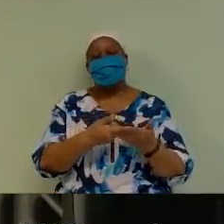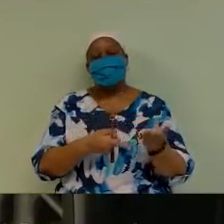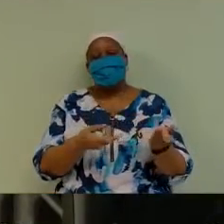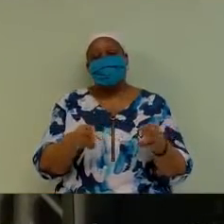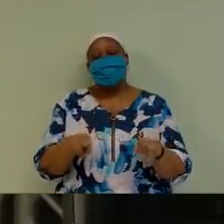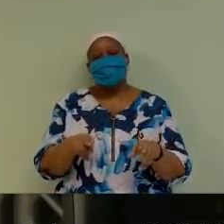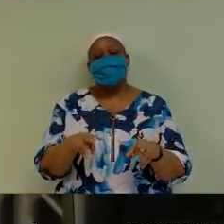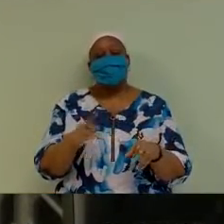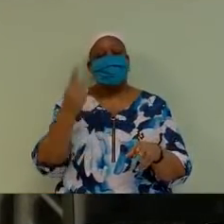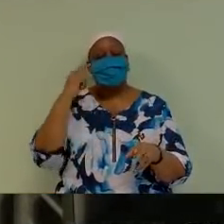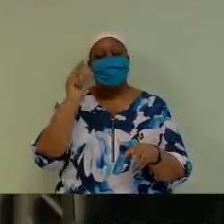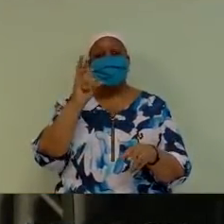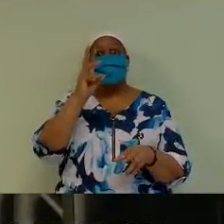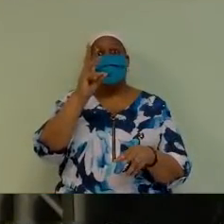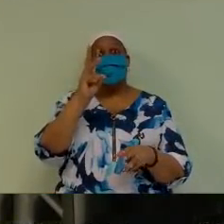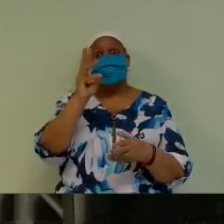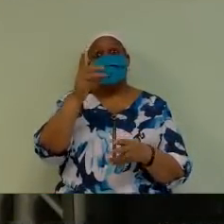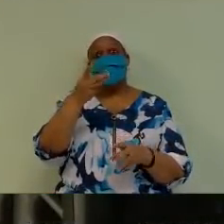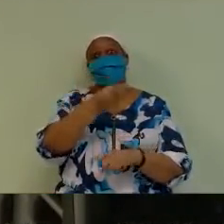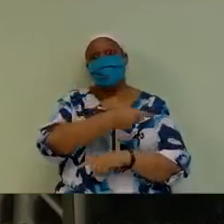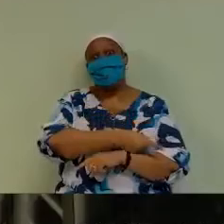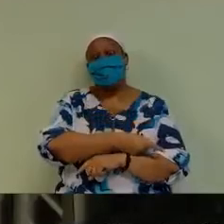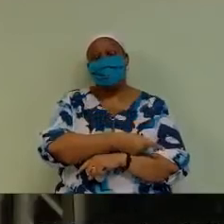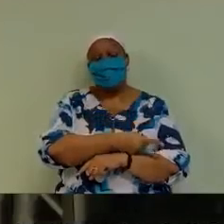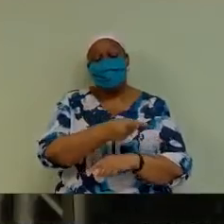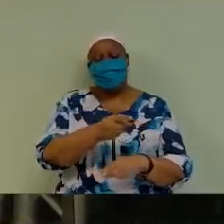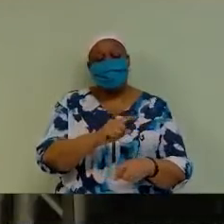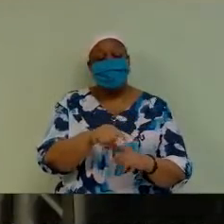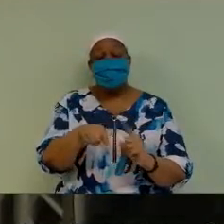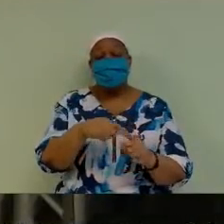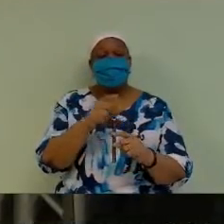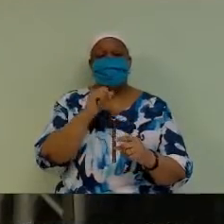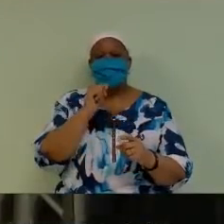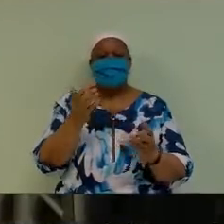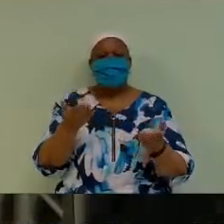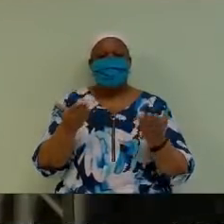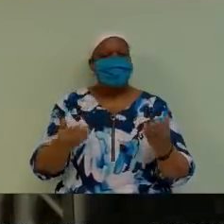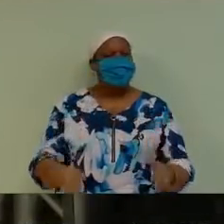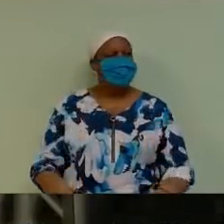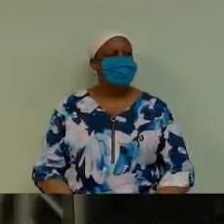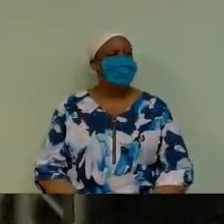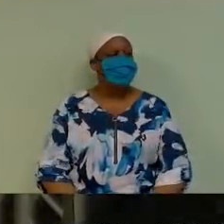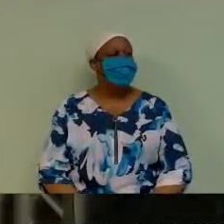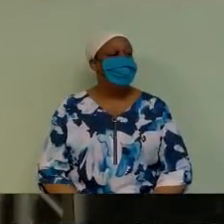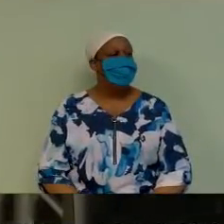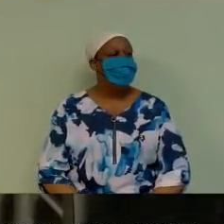District A, to give his report on the